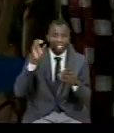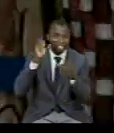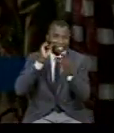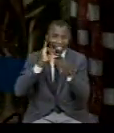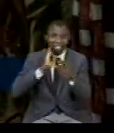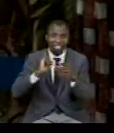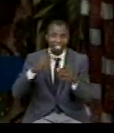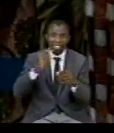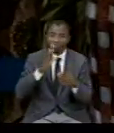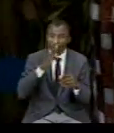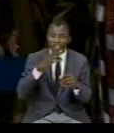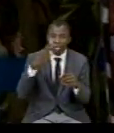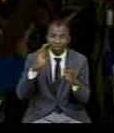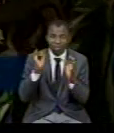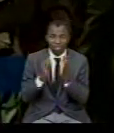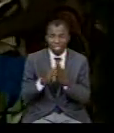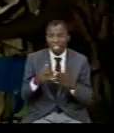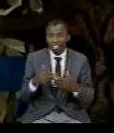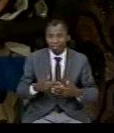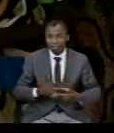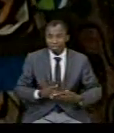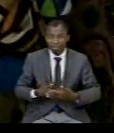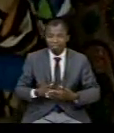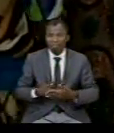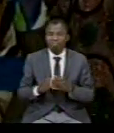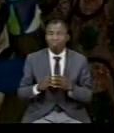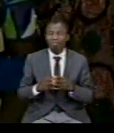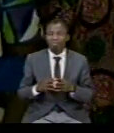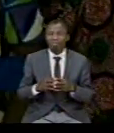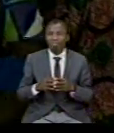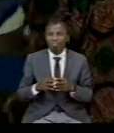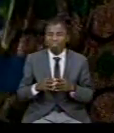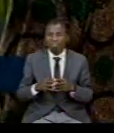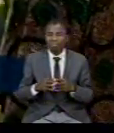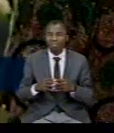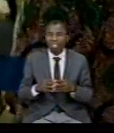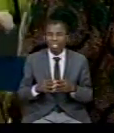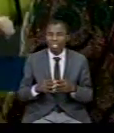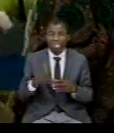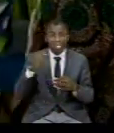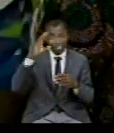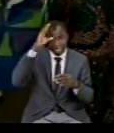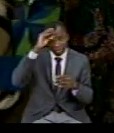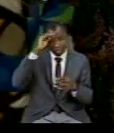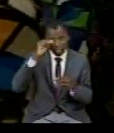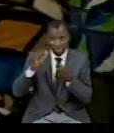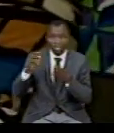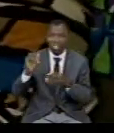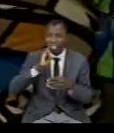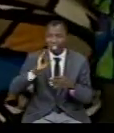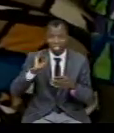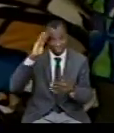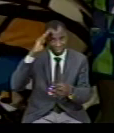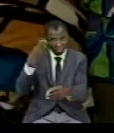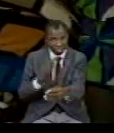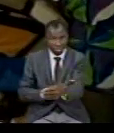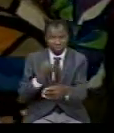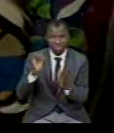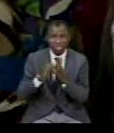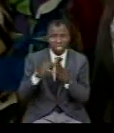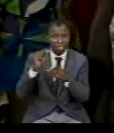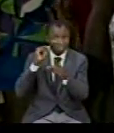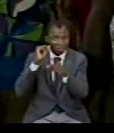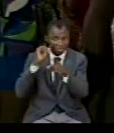Asa. Our district is Pasa. The boy standing beside me is my boy. The boy